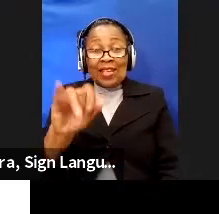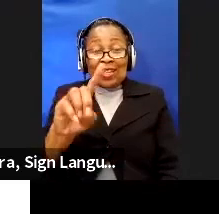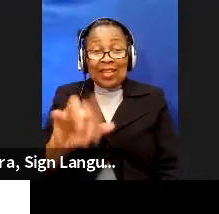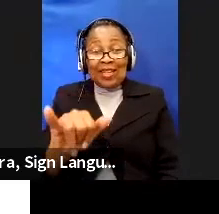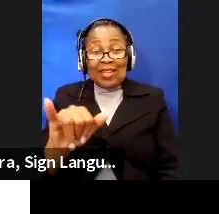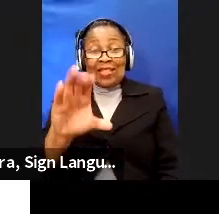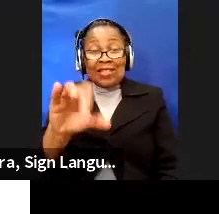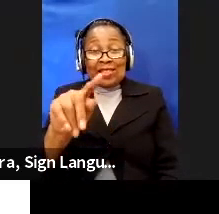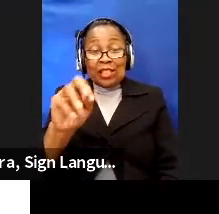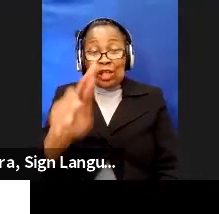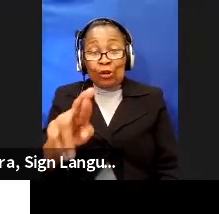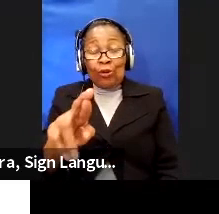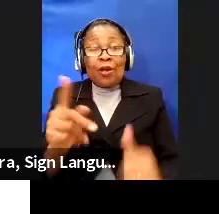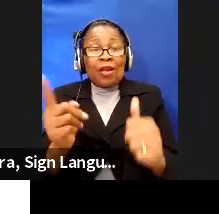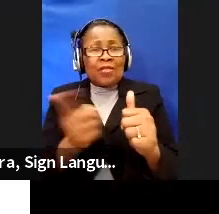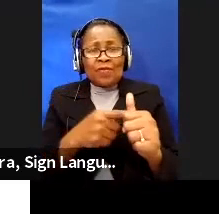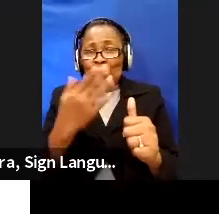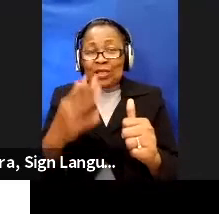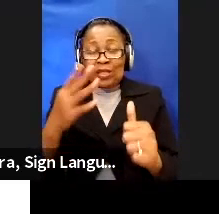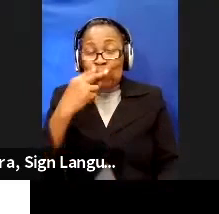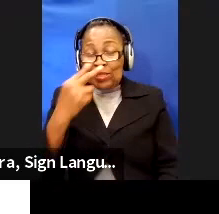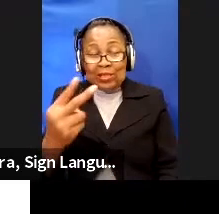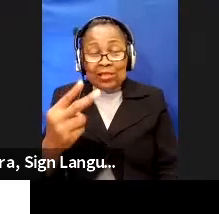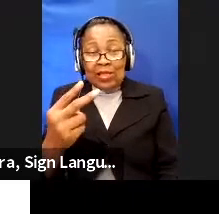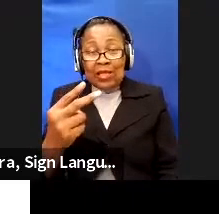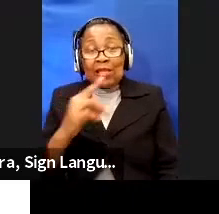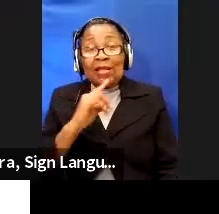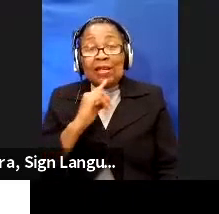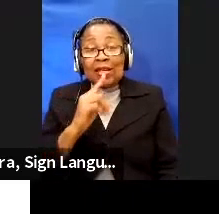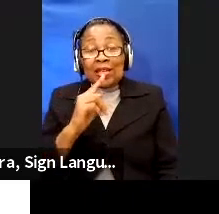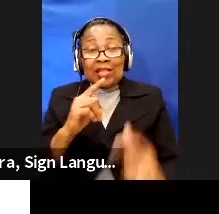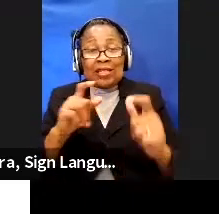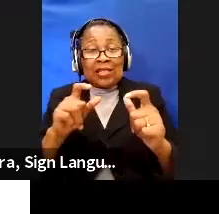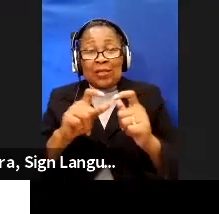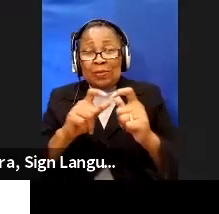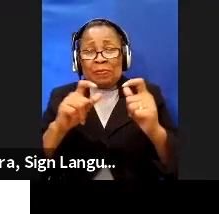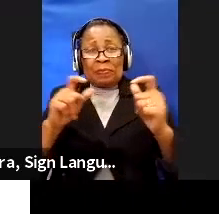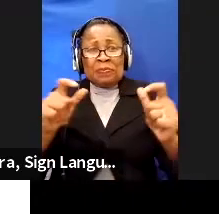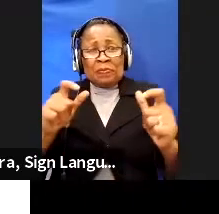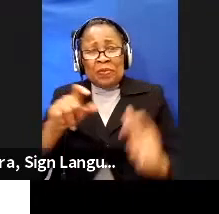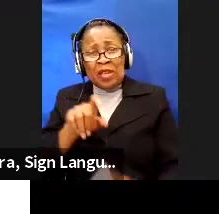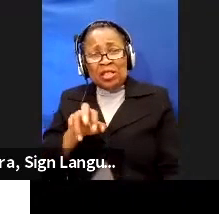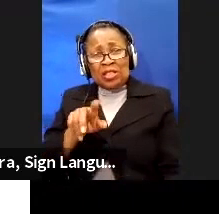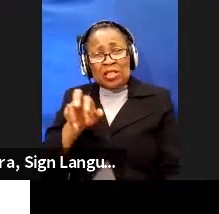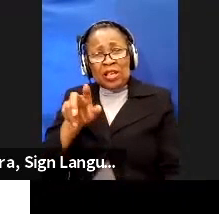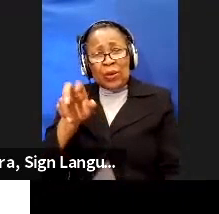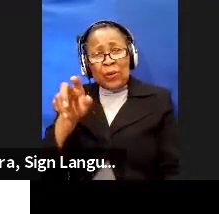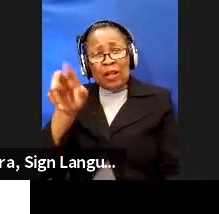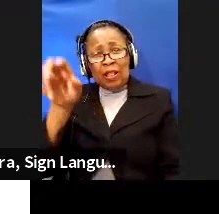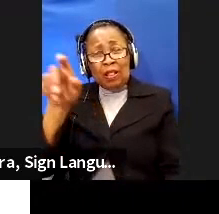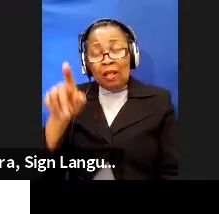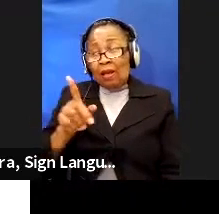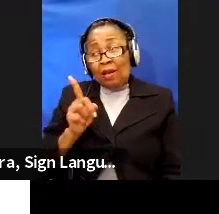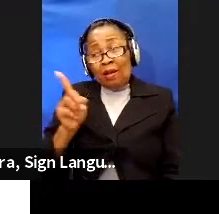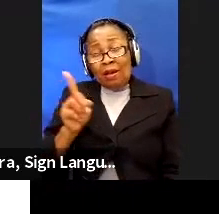Center, the first thing that we see is a giant grand stairway. Now, my colleague and friend Beth is a